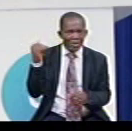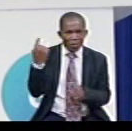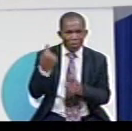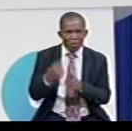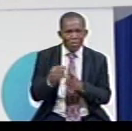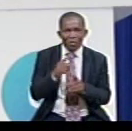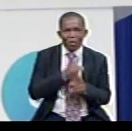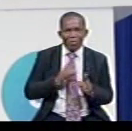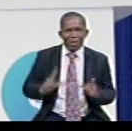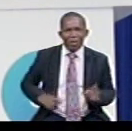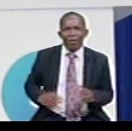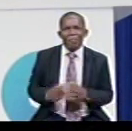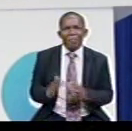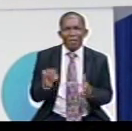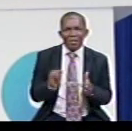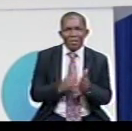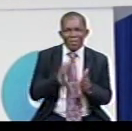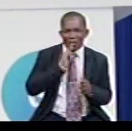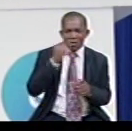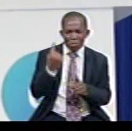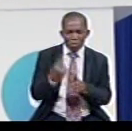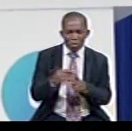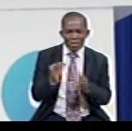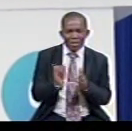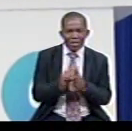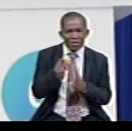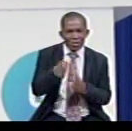It is the word that you are going to hear tonight,